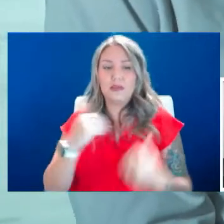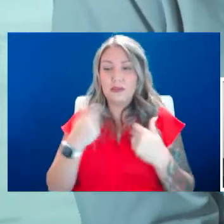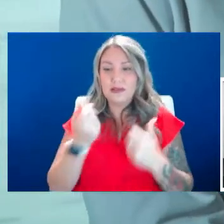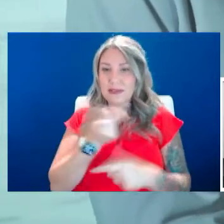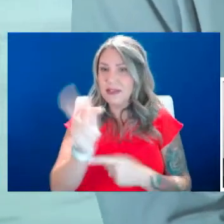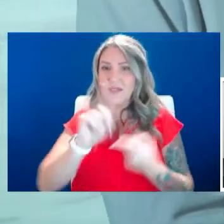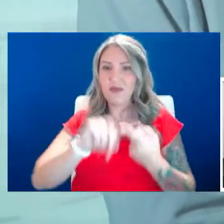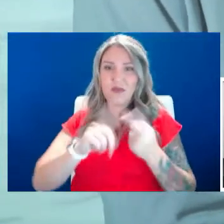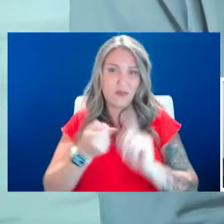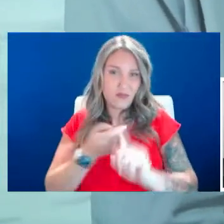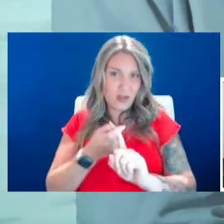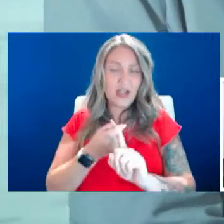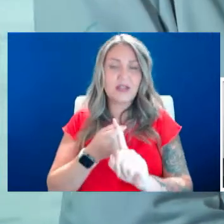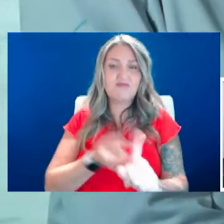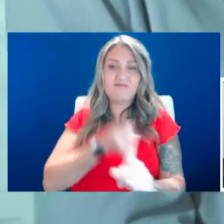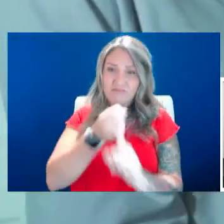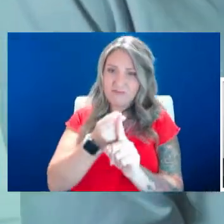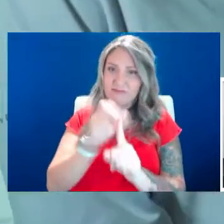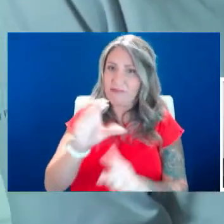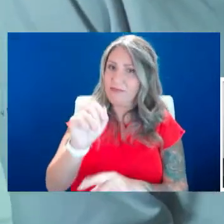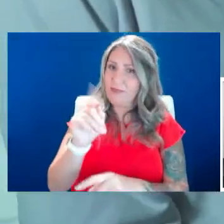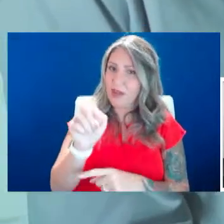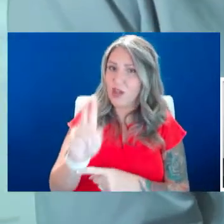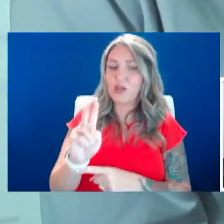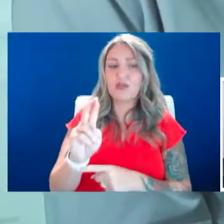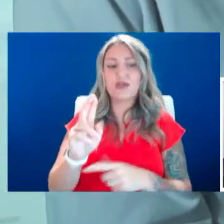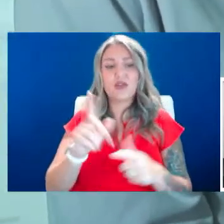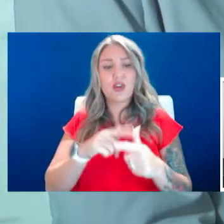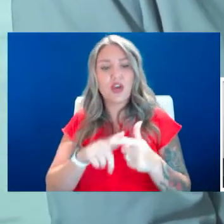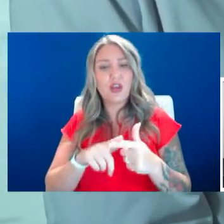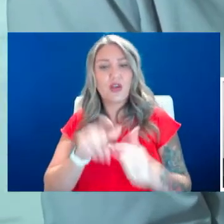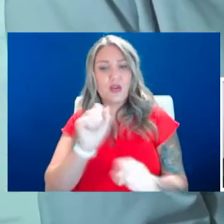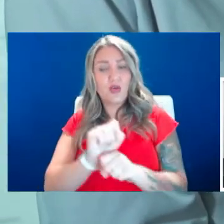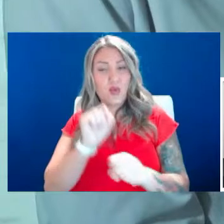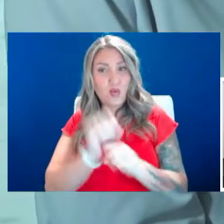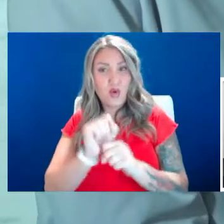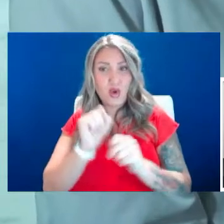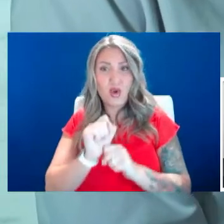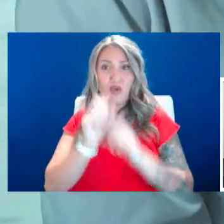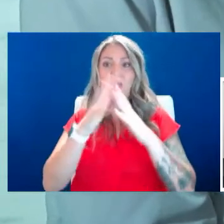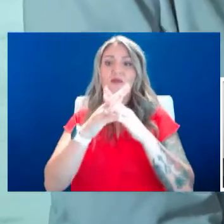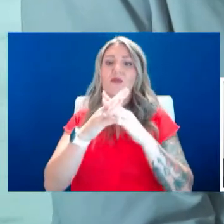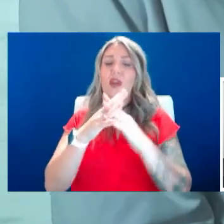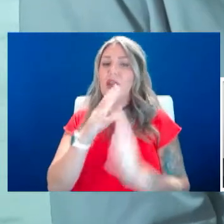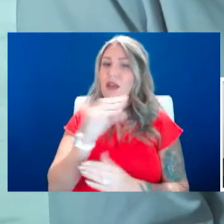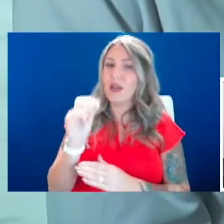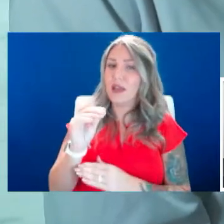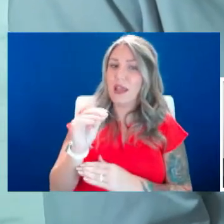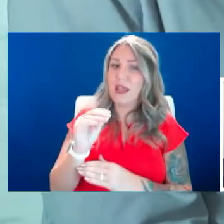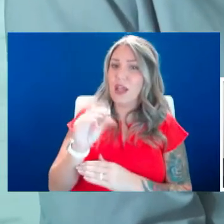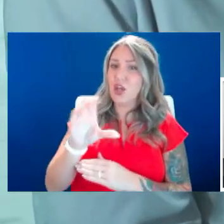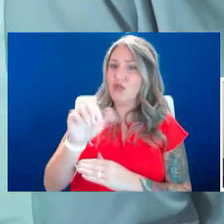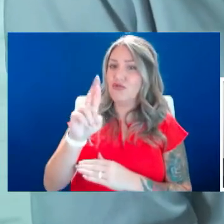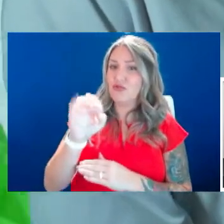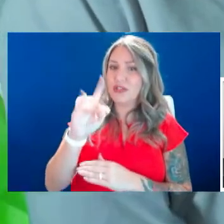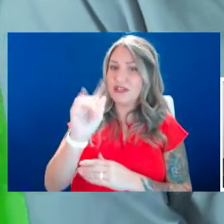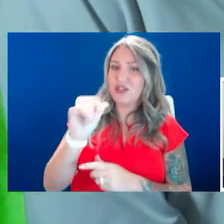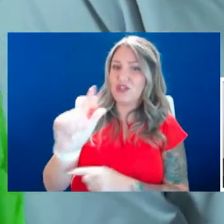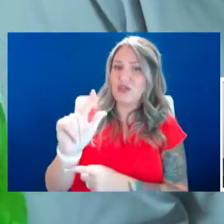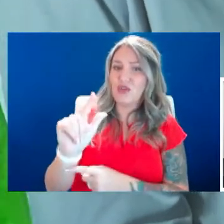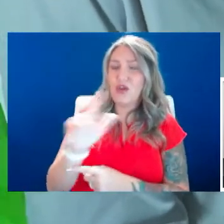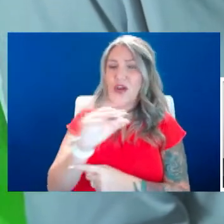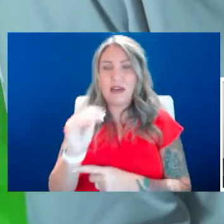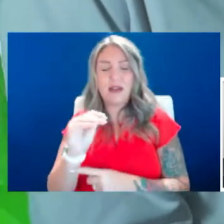affected by cancer, and the work that the V Foundation does, the work that Bristol Myers Squibb does, is incredible for